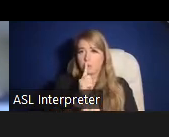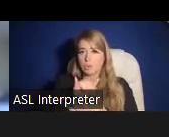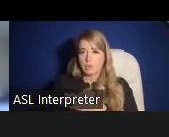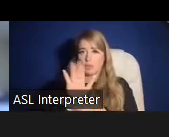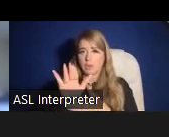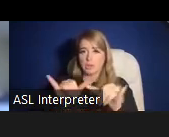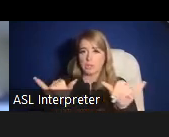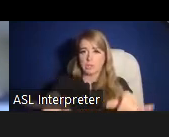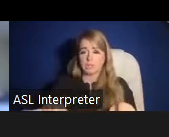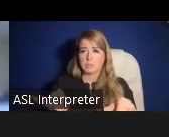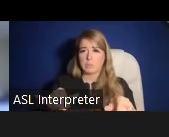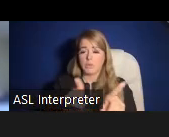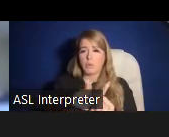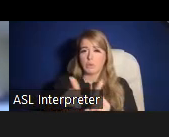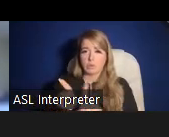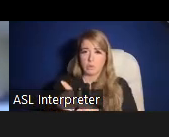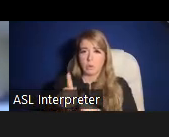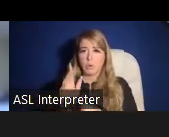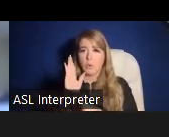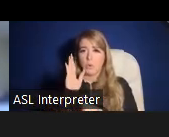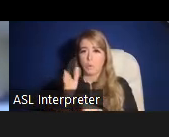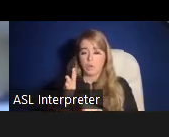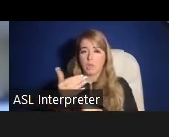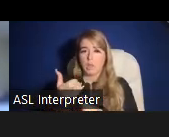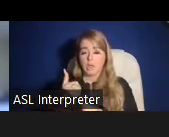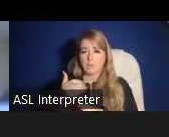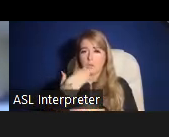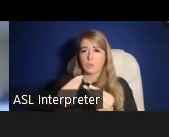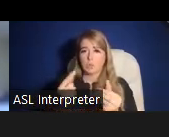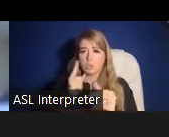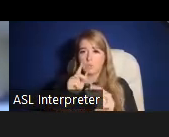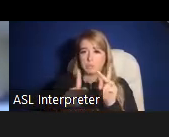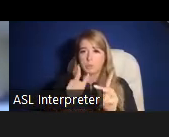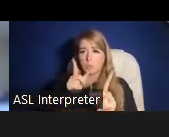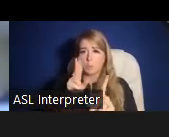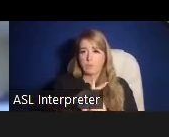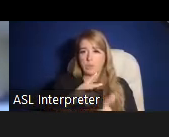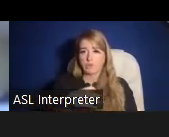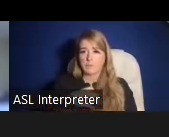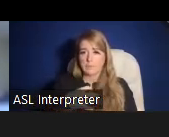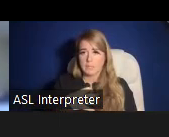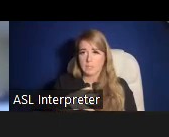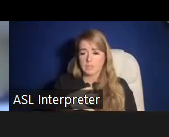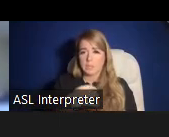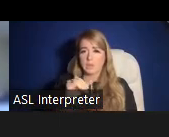systems also find solutions for people that have filed grievances.